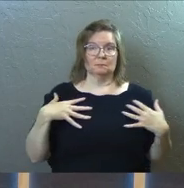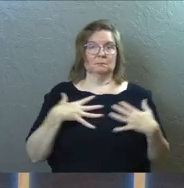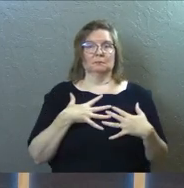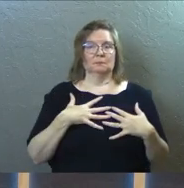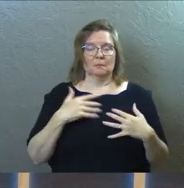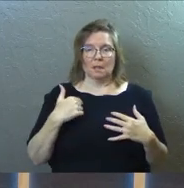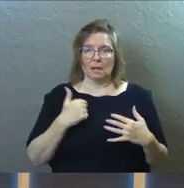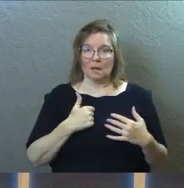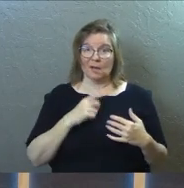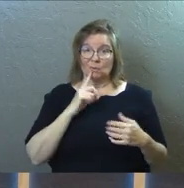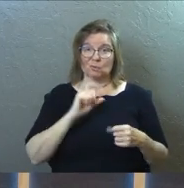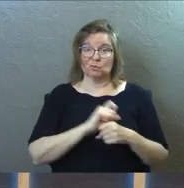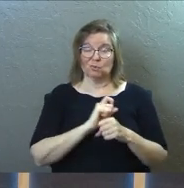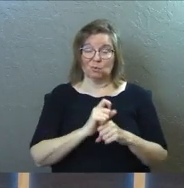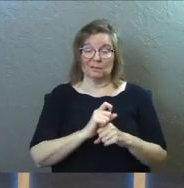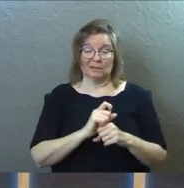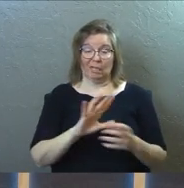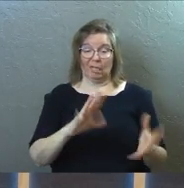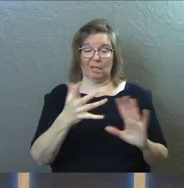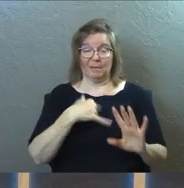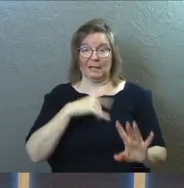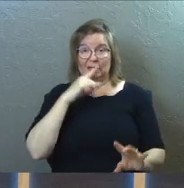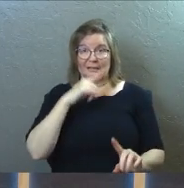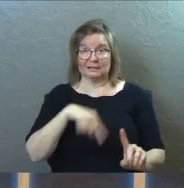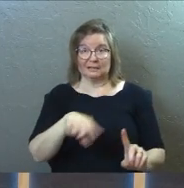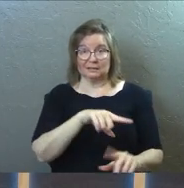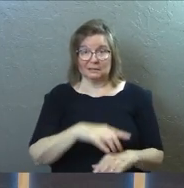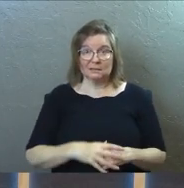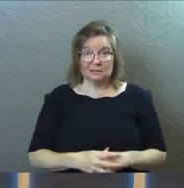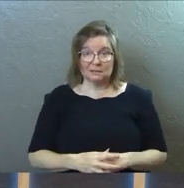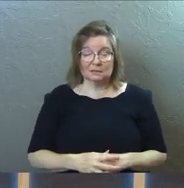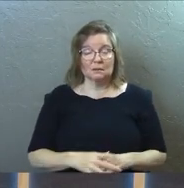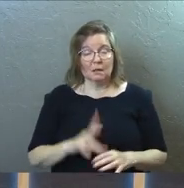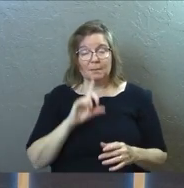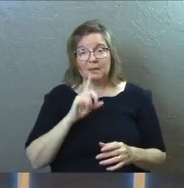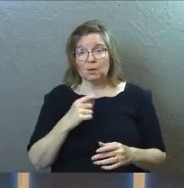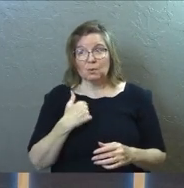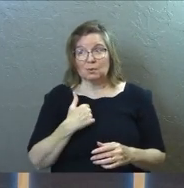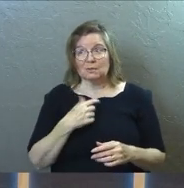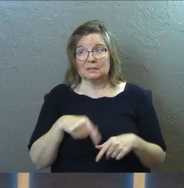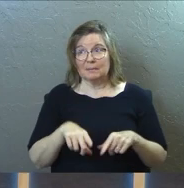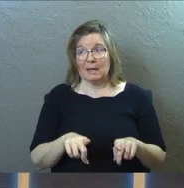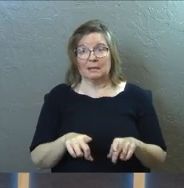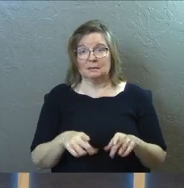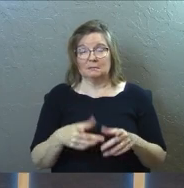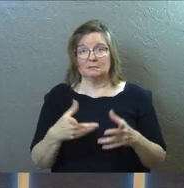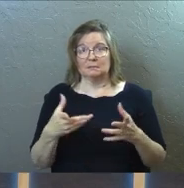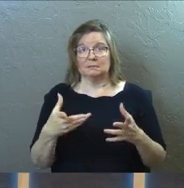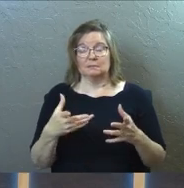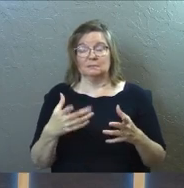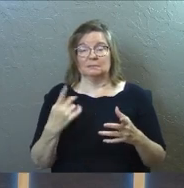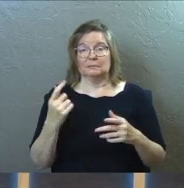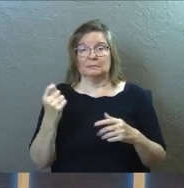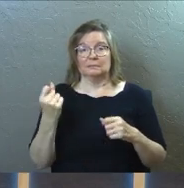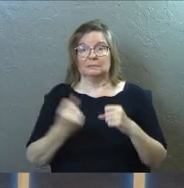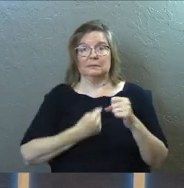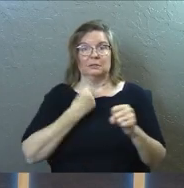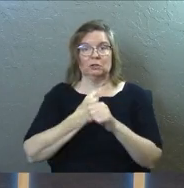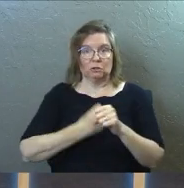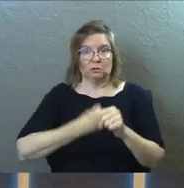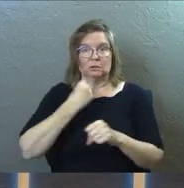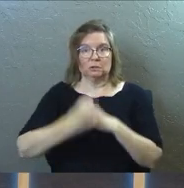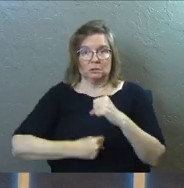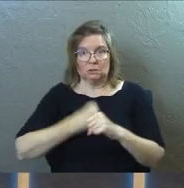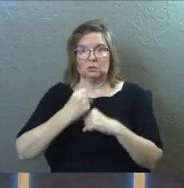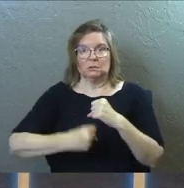terrified that I was truly screwing up my kids. I mean, they were just going to spend decades in